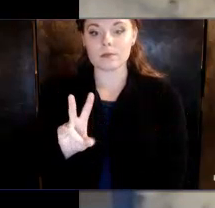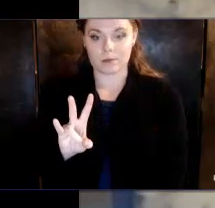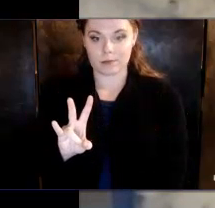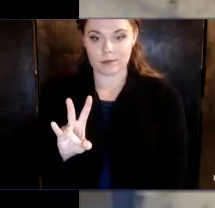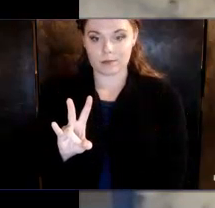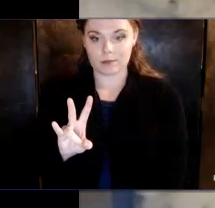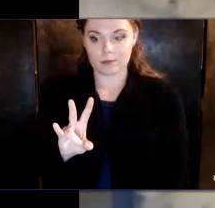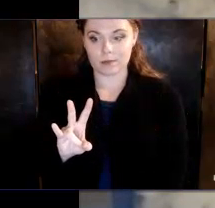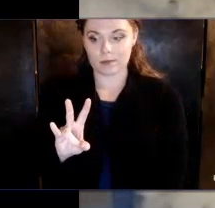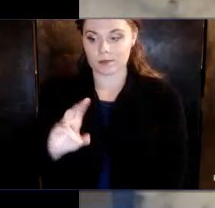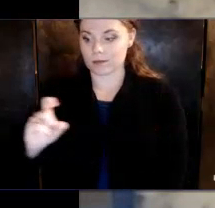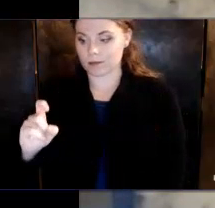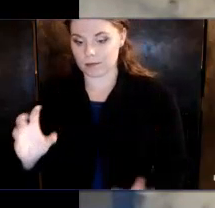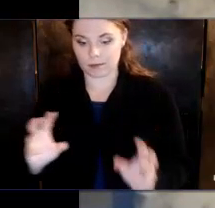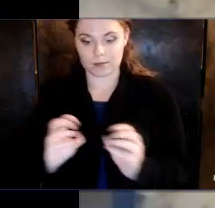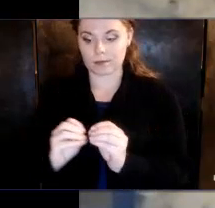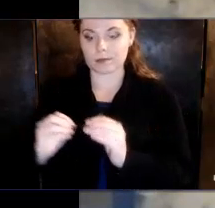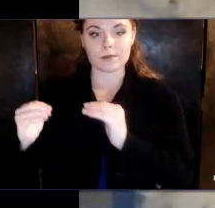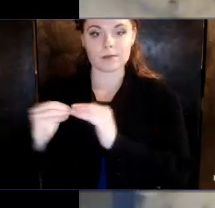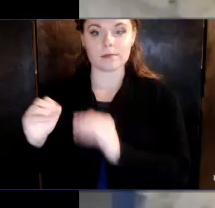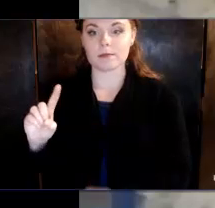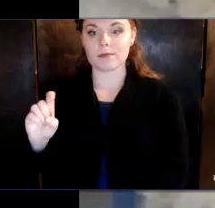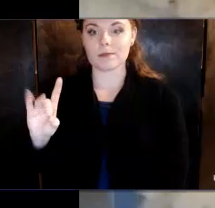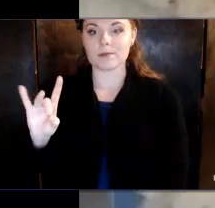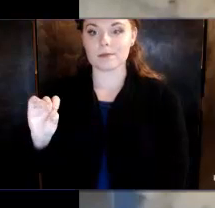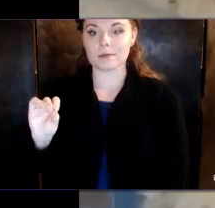137 plus x equals 180.